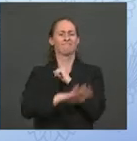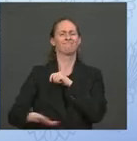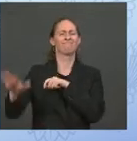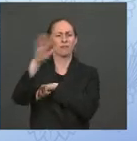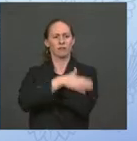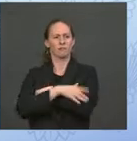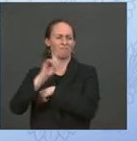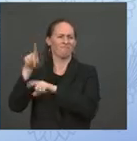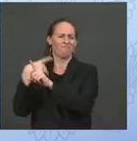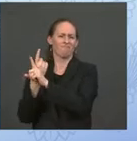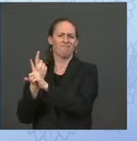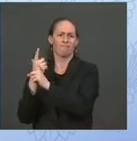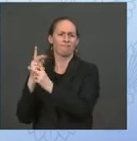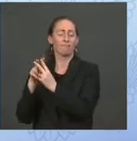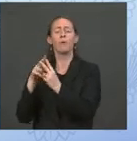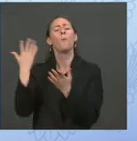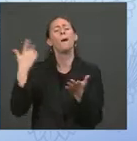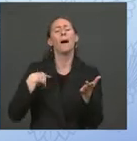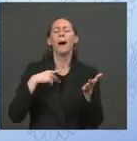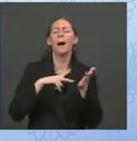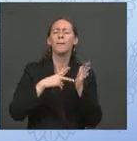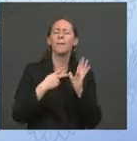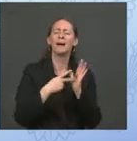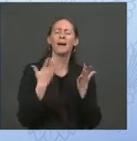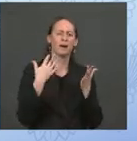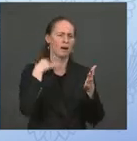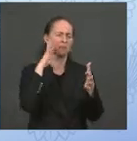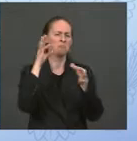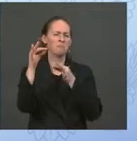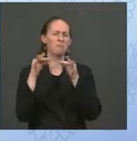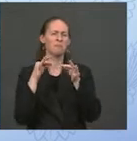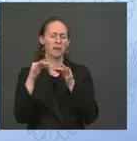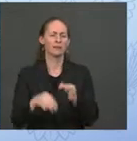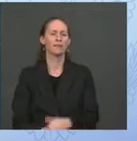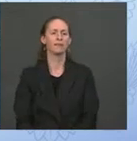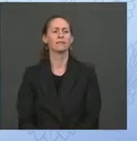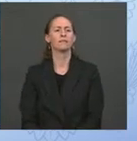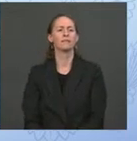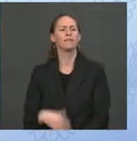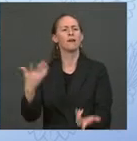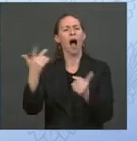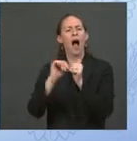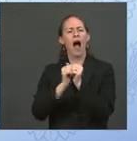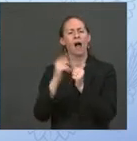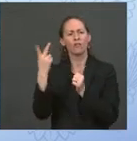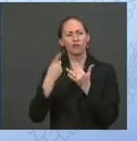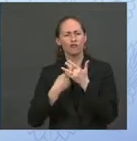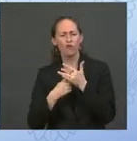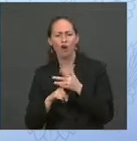mean is, what started you on the path that led you here?